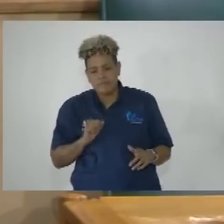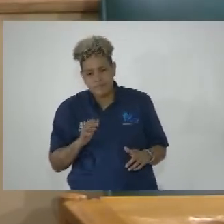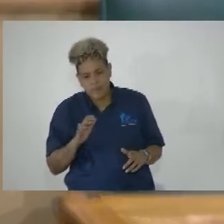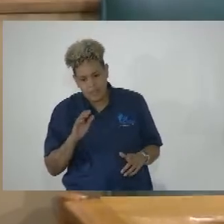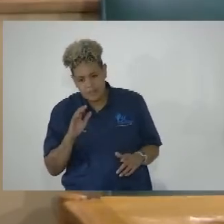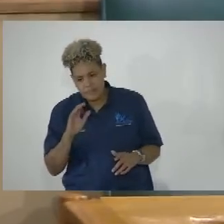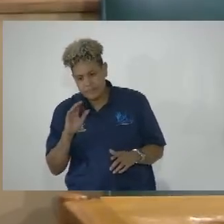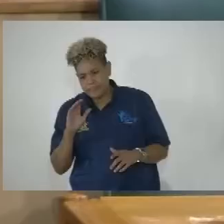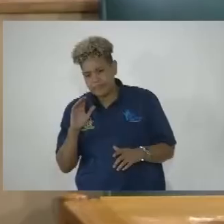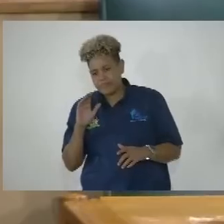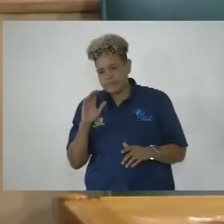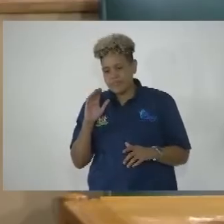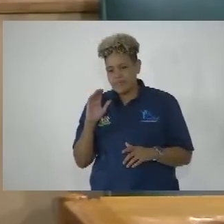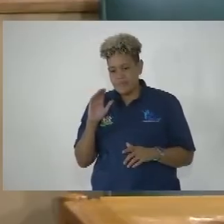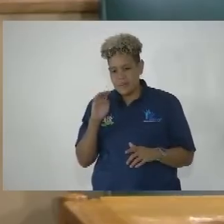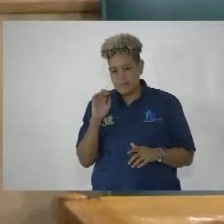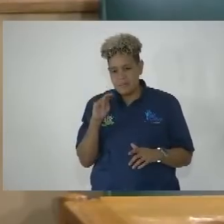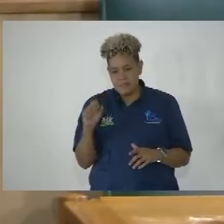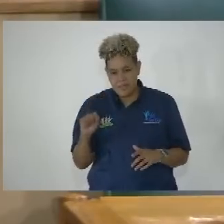and Comrade Sophia?